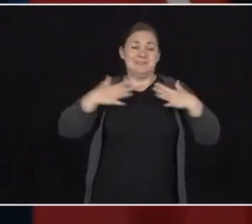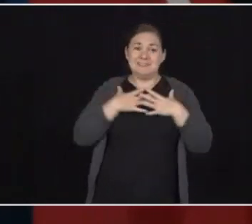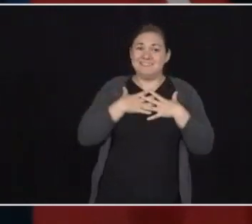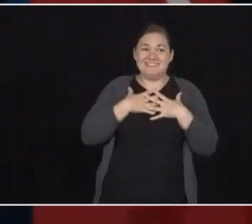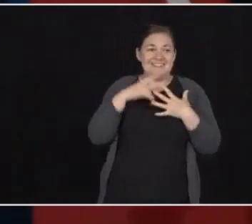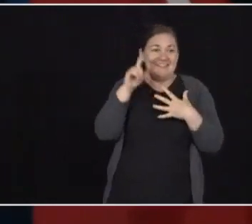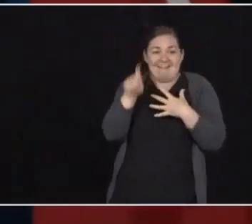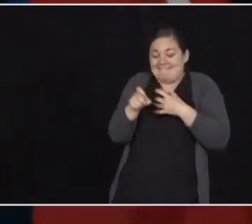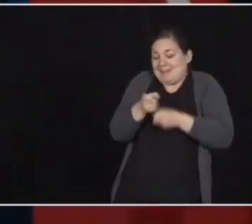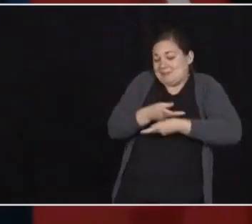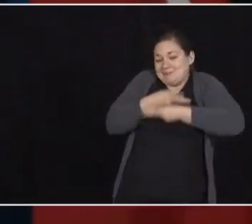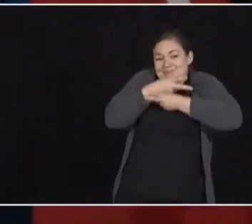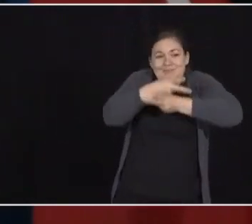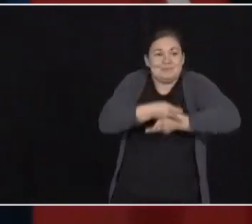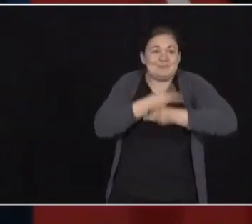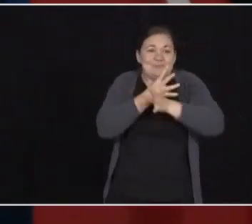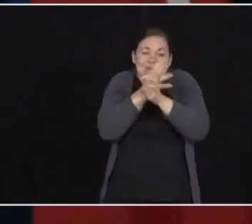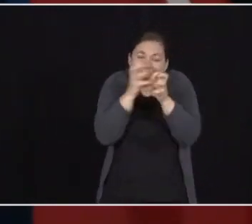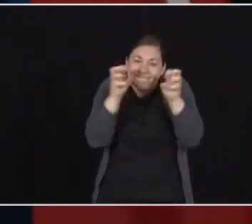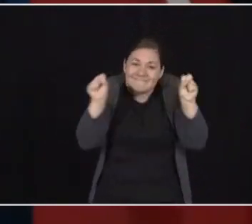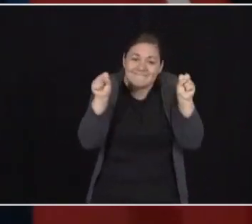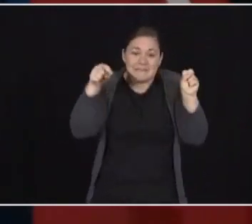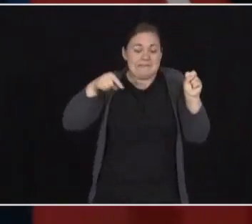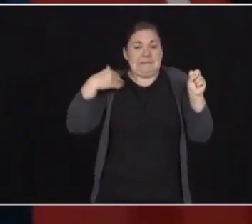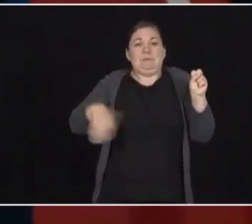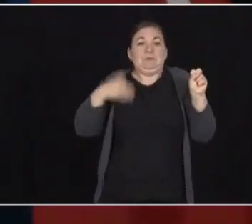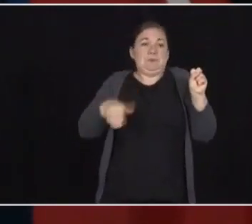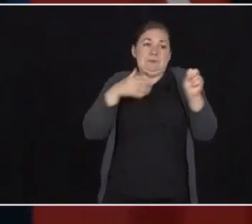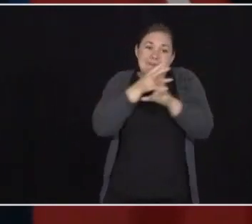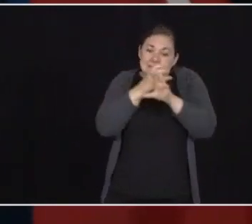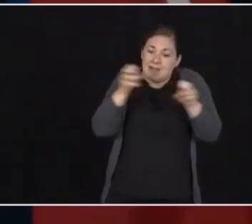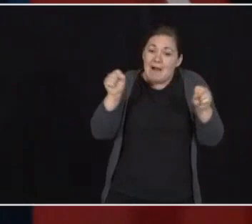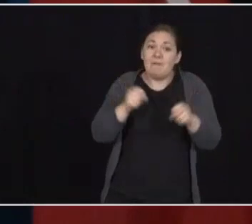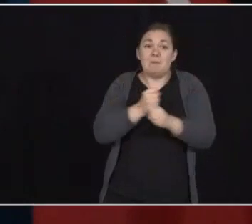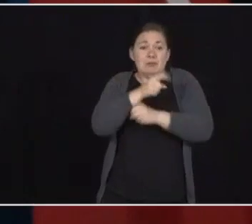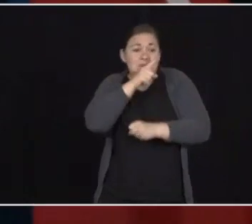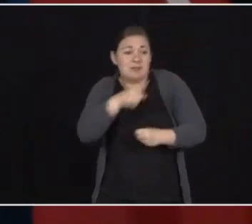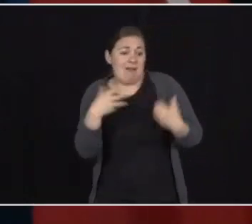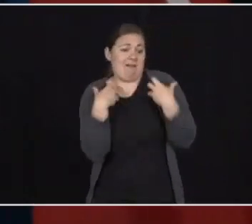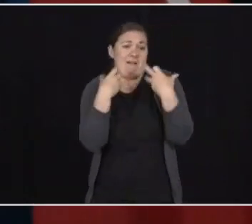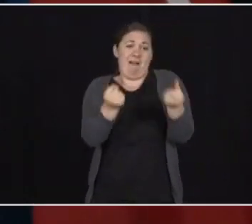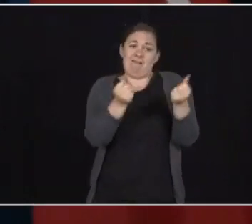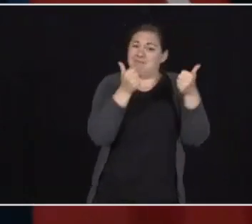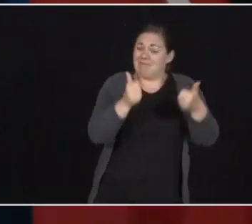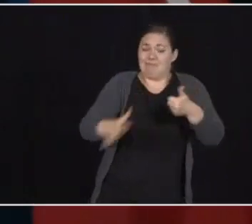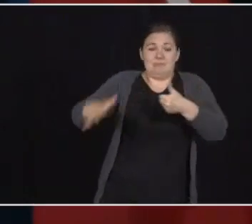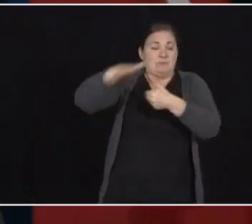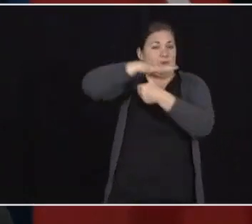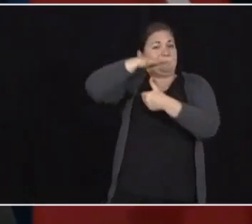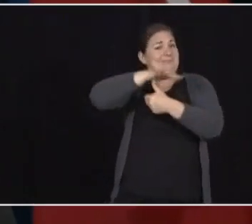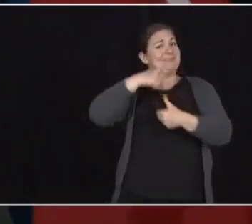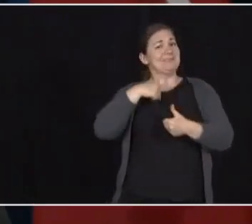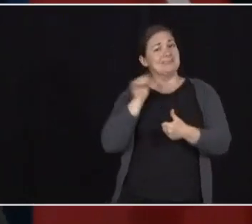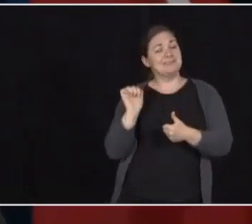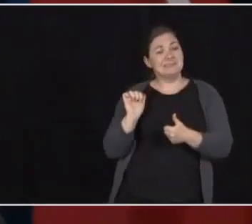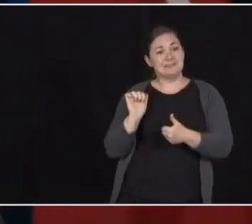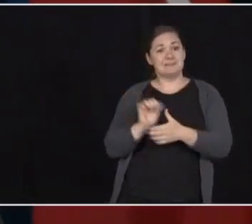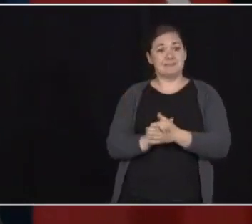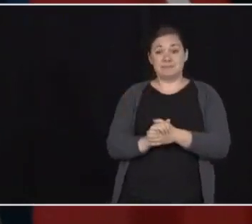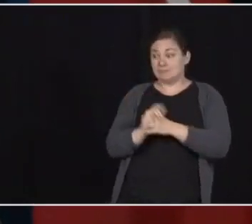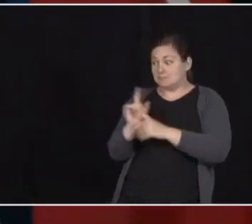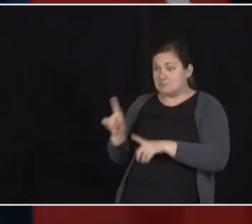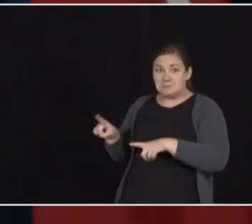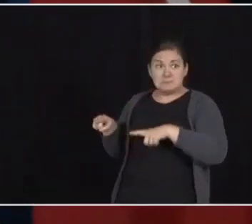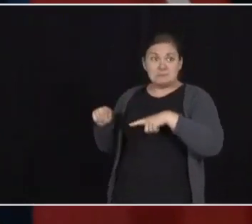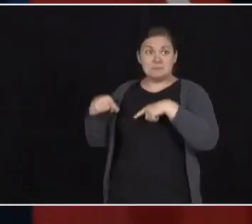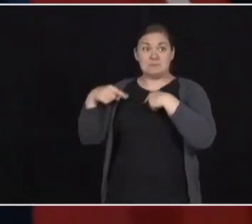safe and healthy way. That's number one. And we've come so far. I just don't want